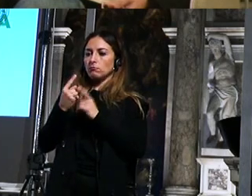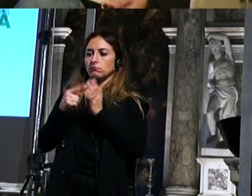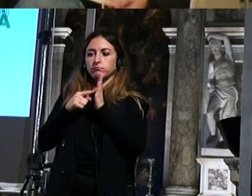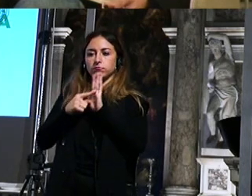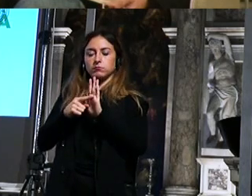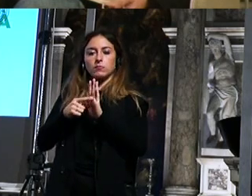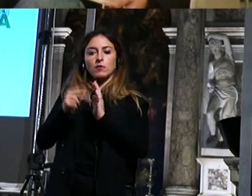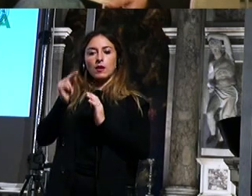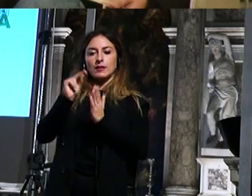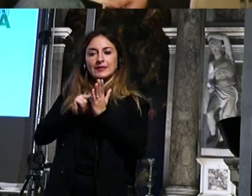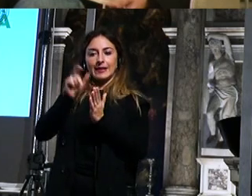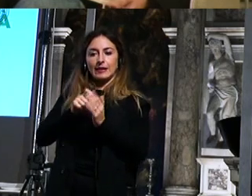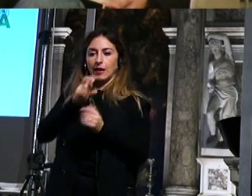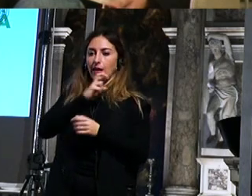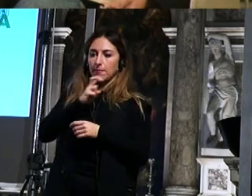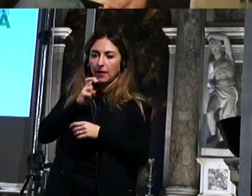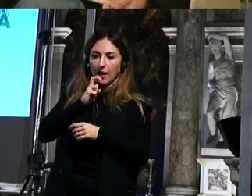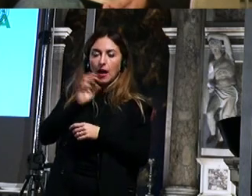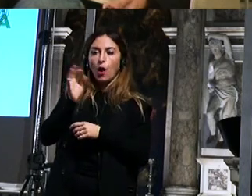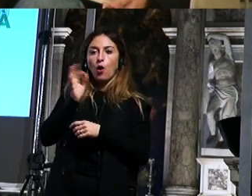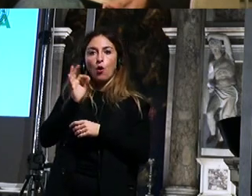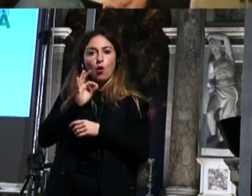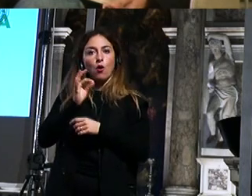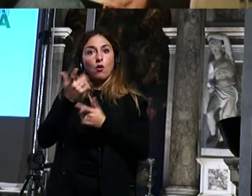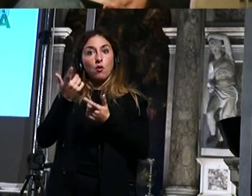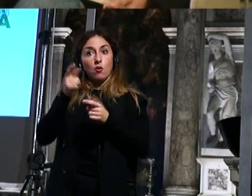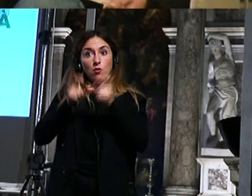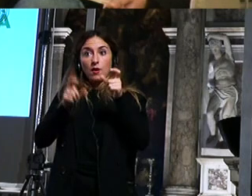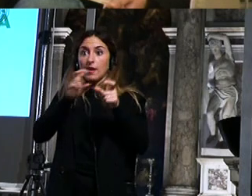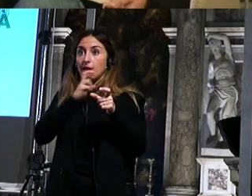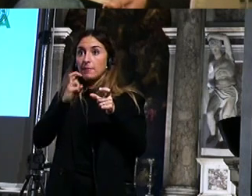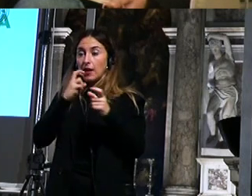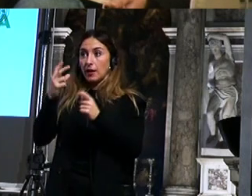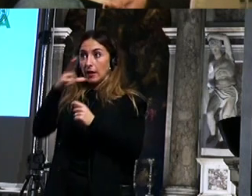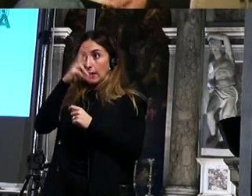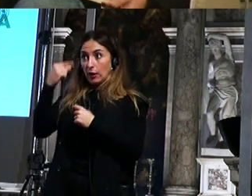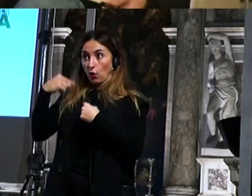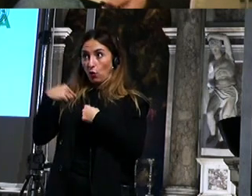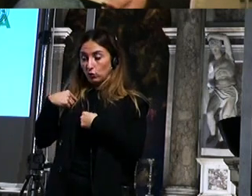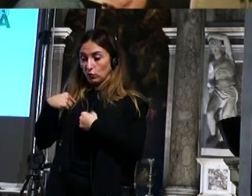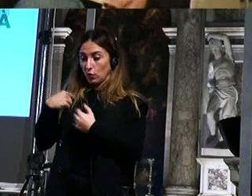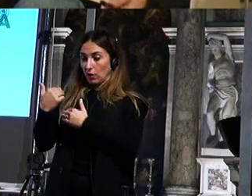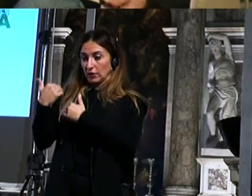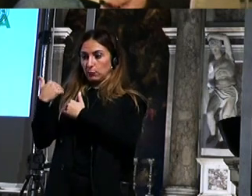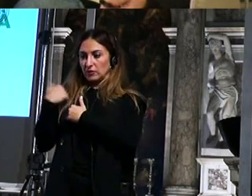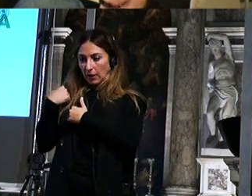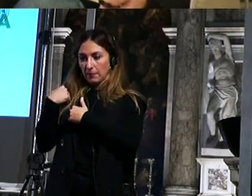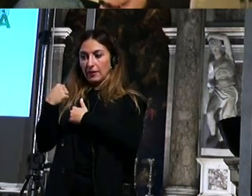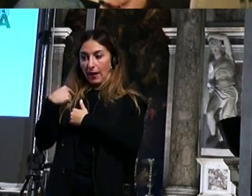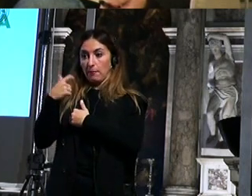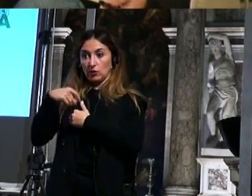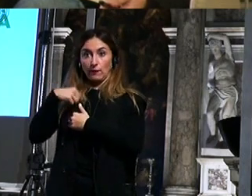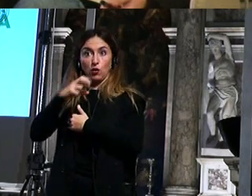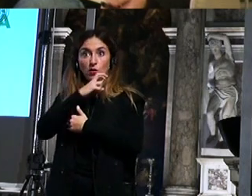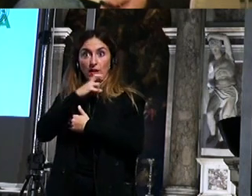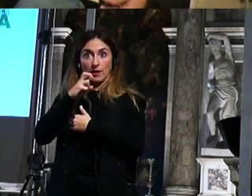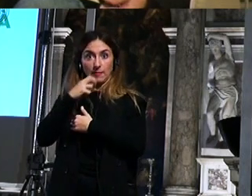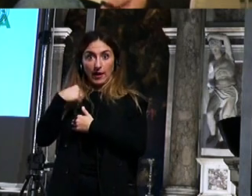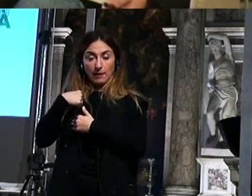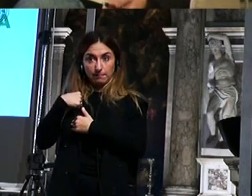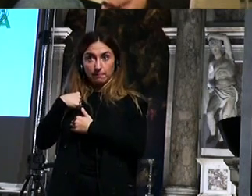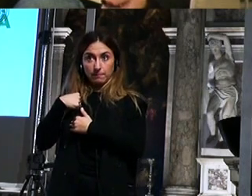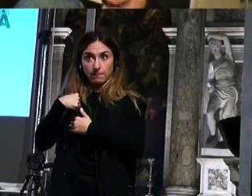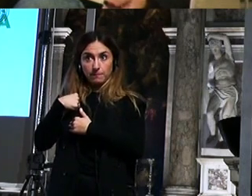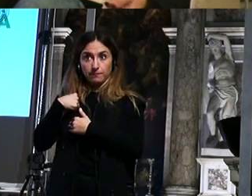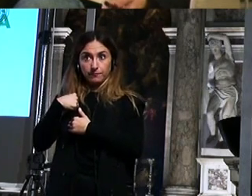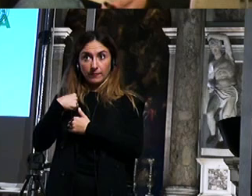what my responsibility is, i.e. that I do have one. And I think it's something to put the finger